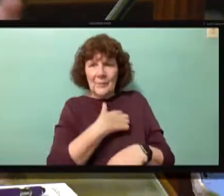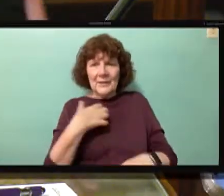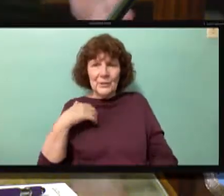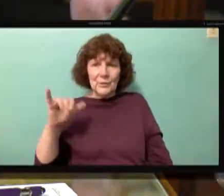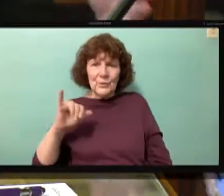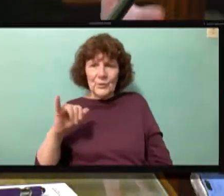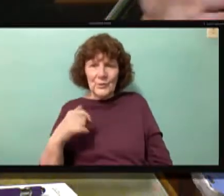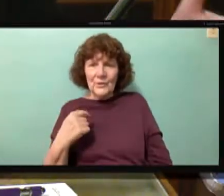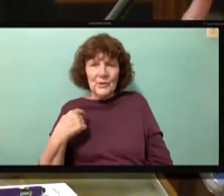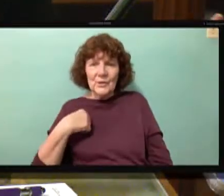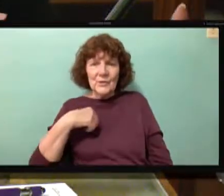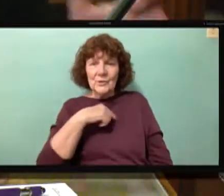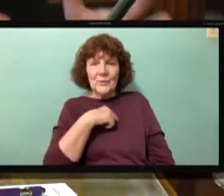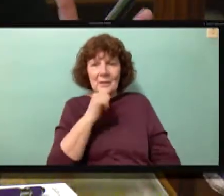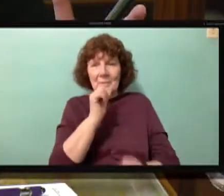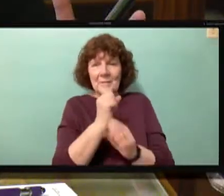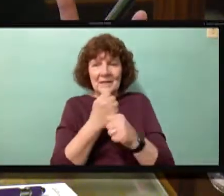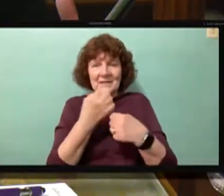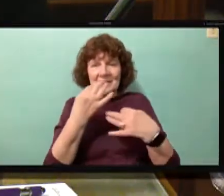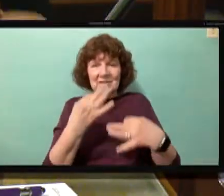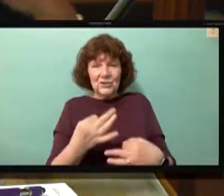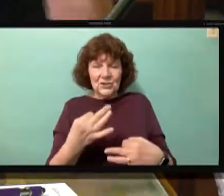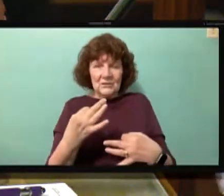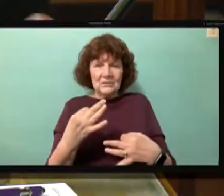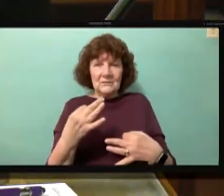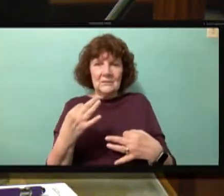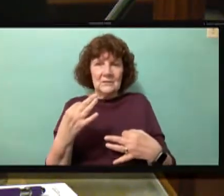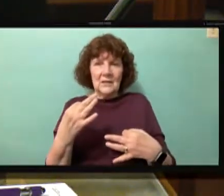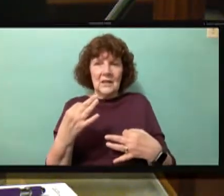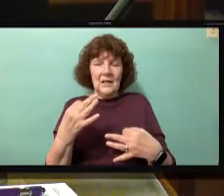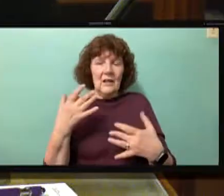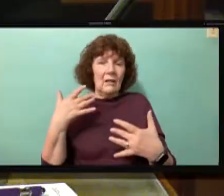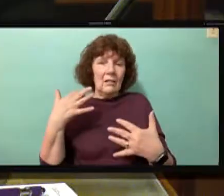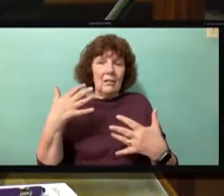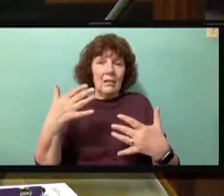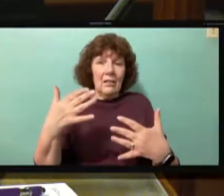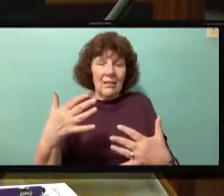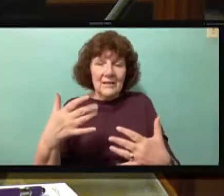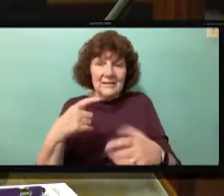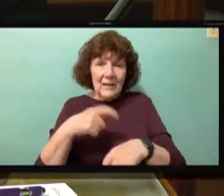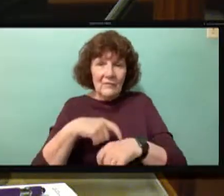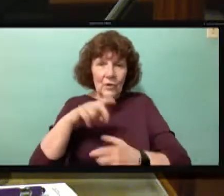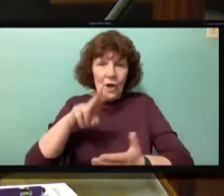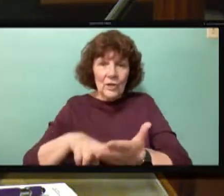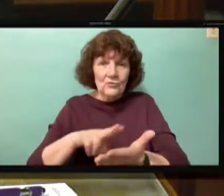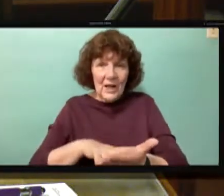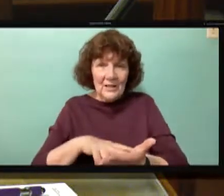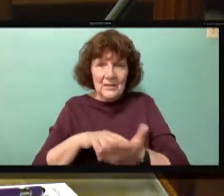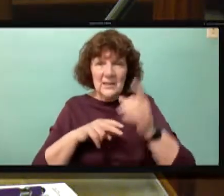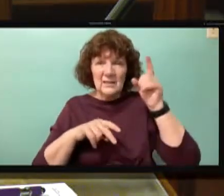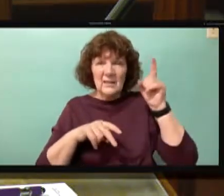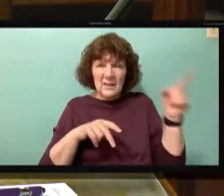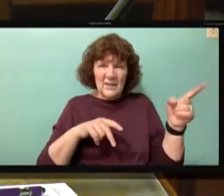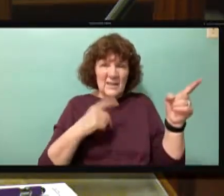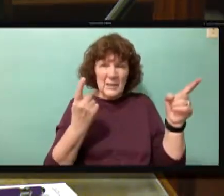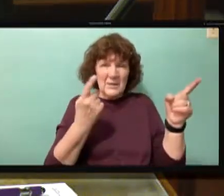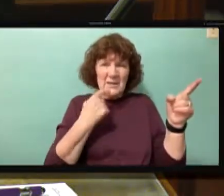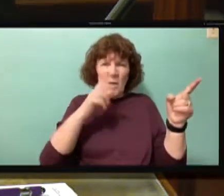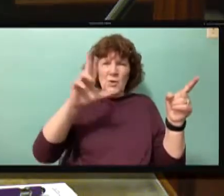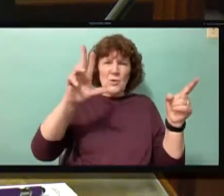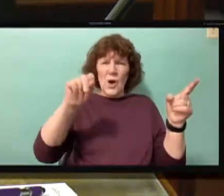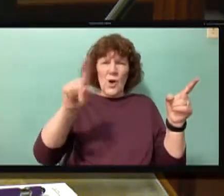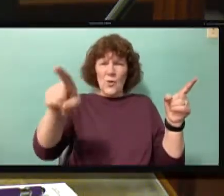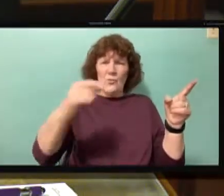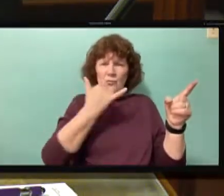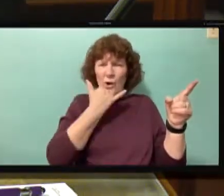not making decisions too far down the path, and then it starts to get to the contract, and then they're like, whoa, red flag, right?